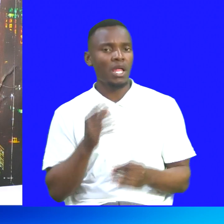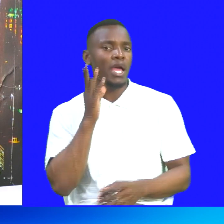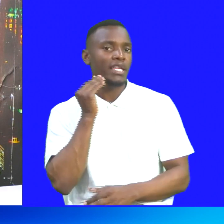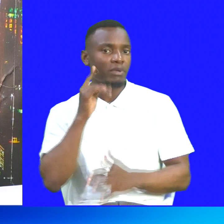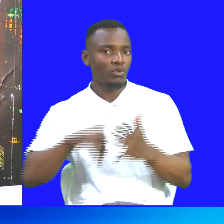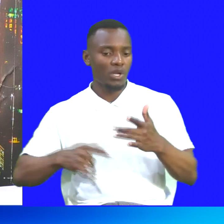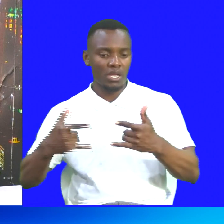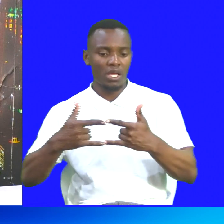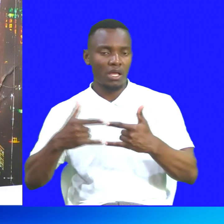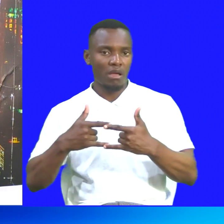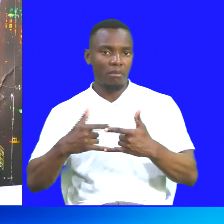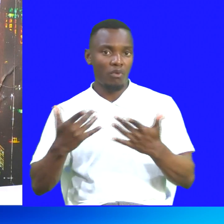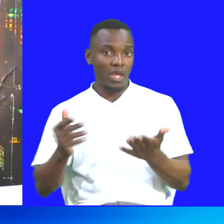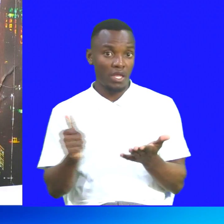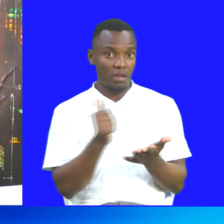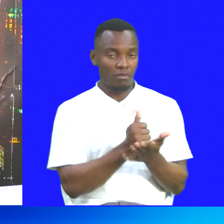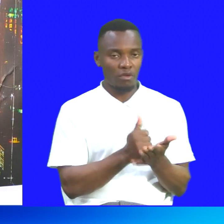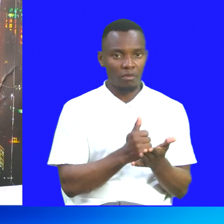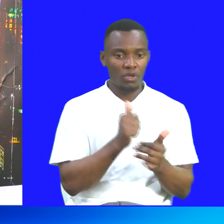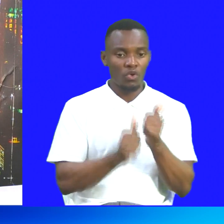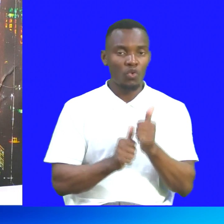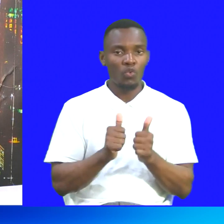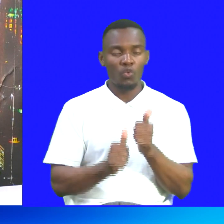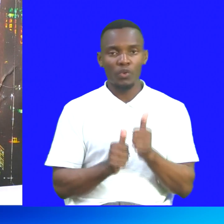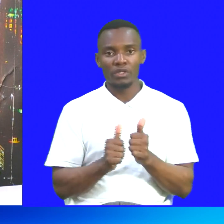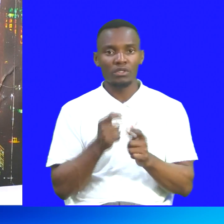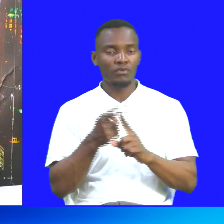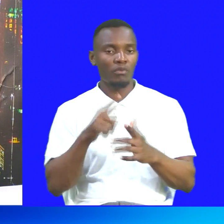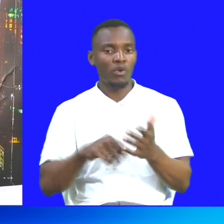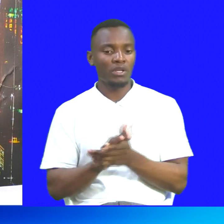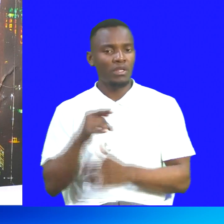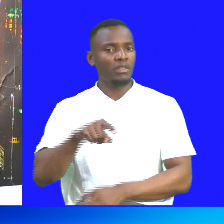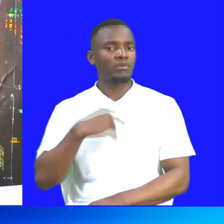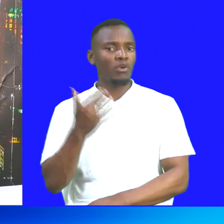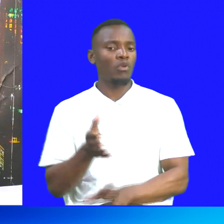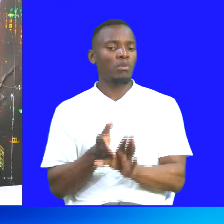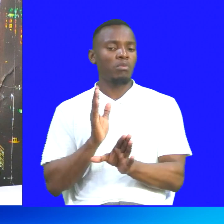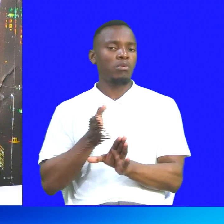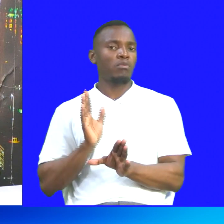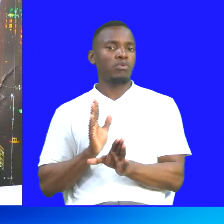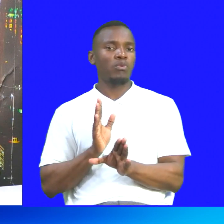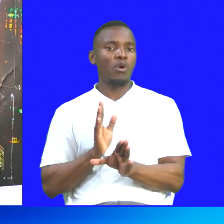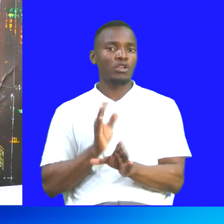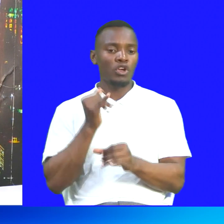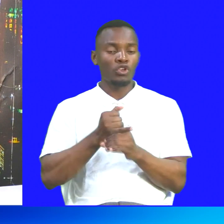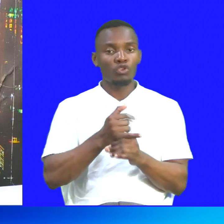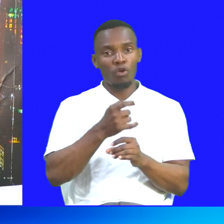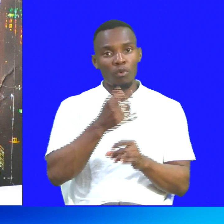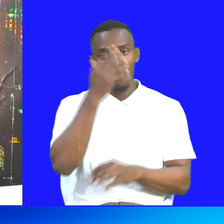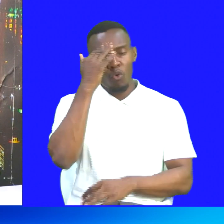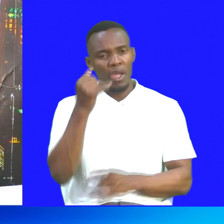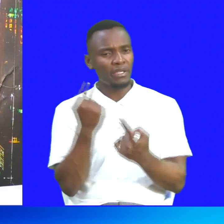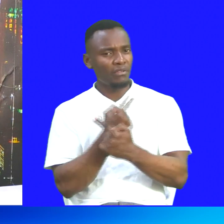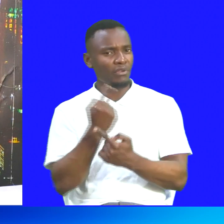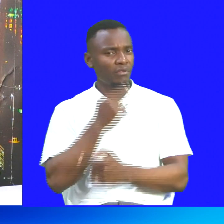gap in employment caused by their tendency to quit jobs due to stigmatization and